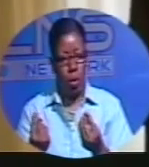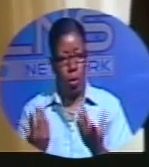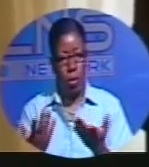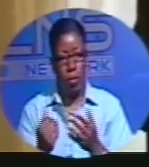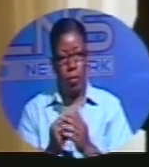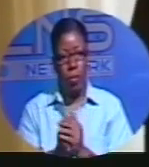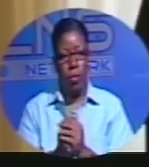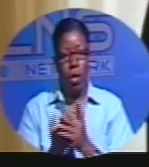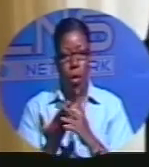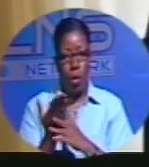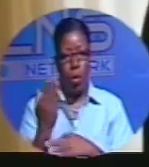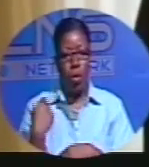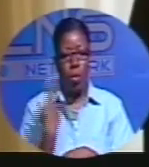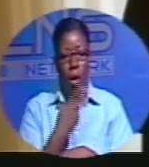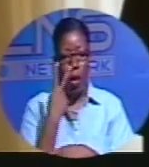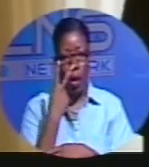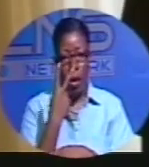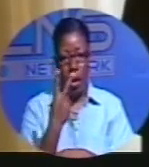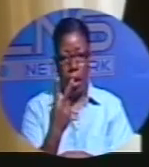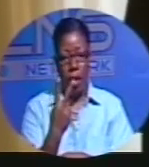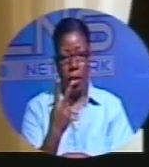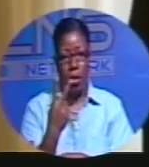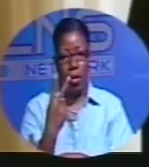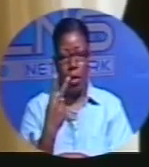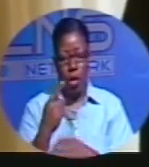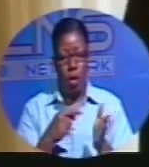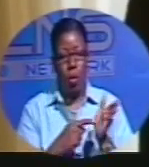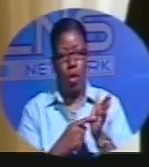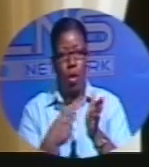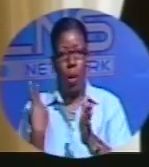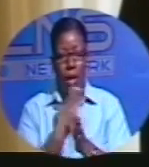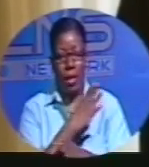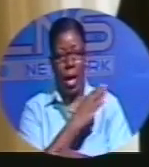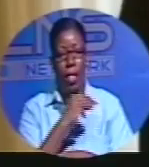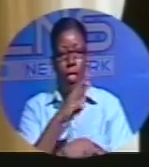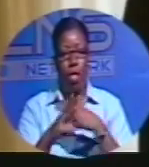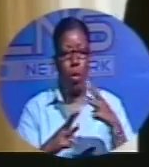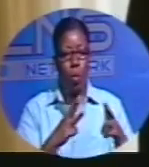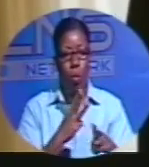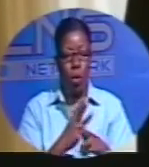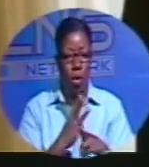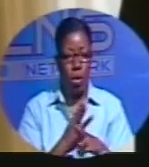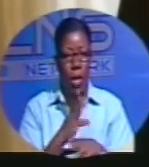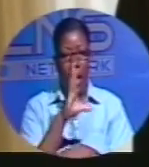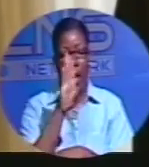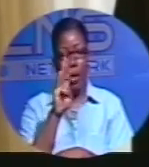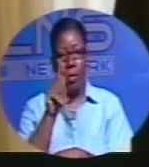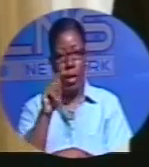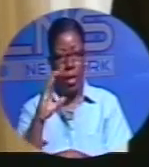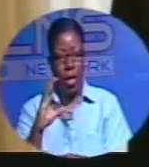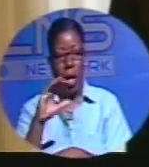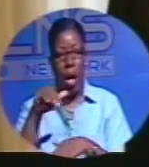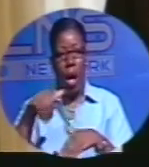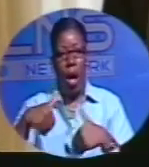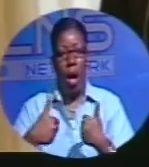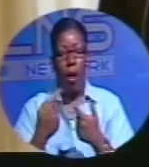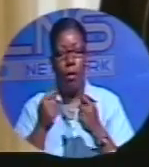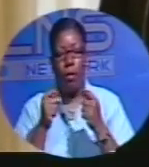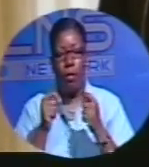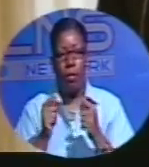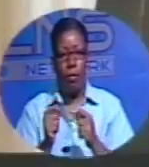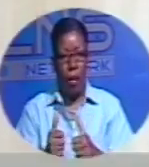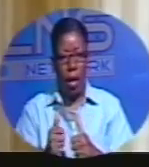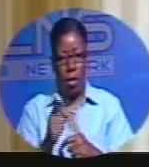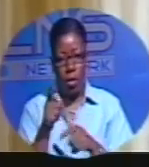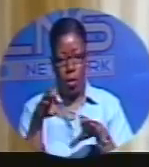for our eyes, I'm sure you're going to show us and the world and BTC exactly how fast you really are and how good you really are in your various